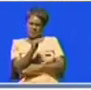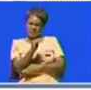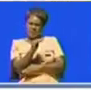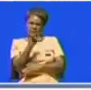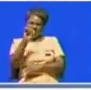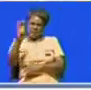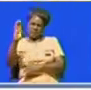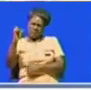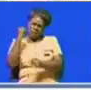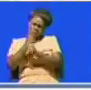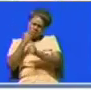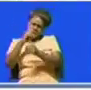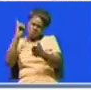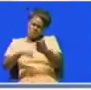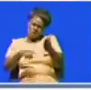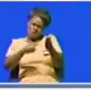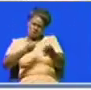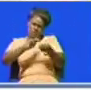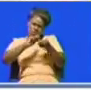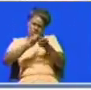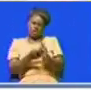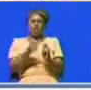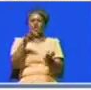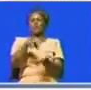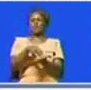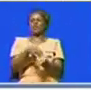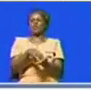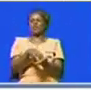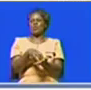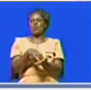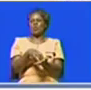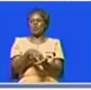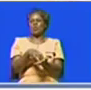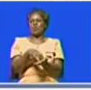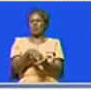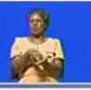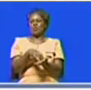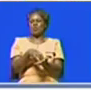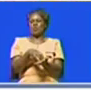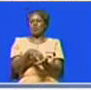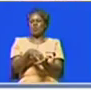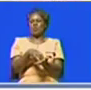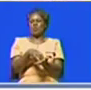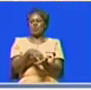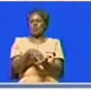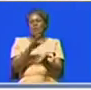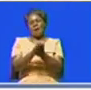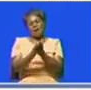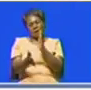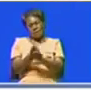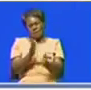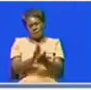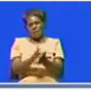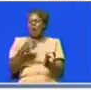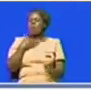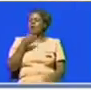that the IBC has done to respond to the Supreme Court judgment, except set the new date? She hasn't, because there's nothing. But let me